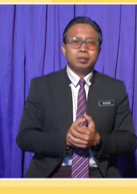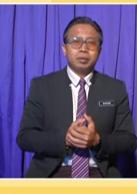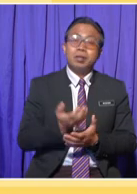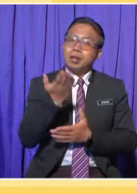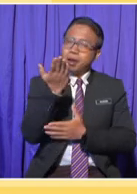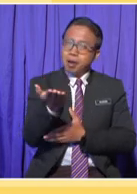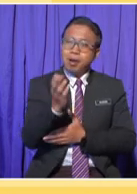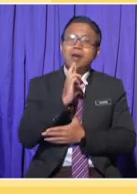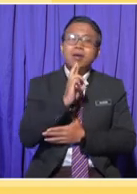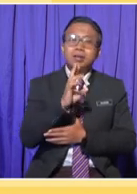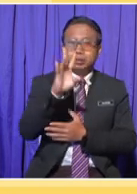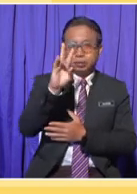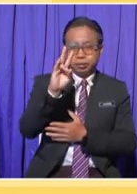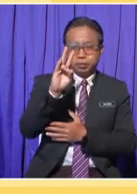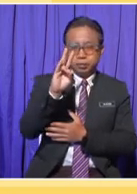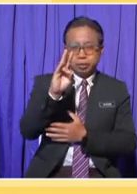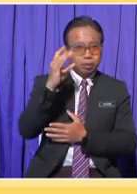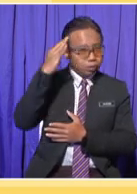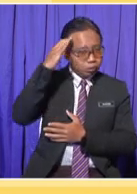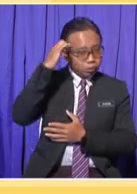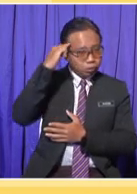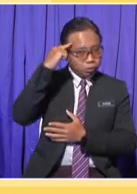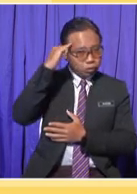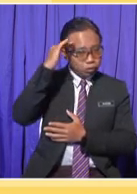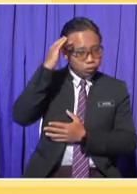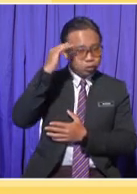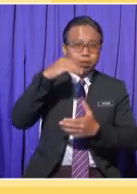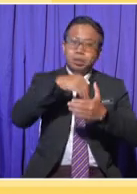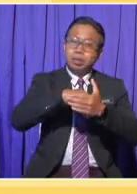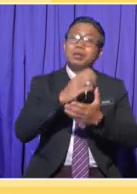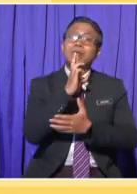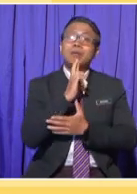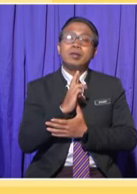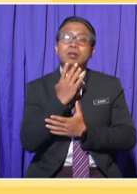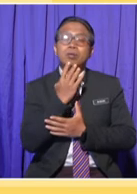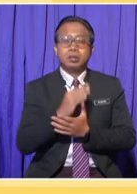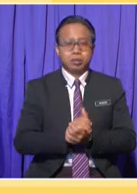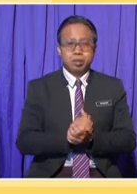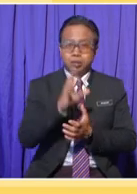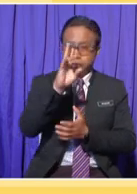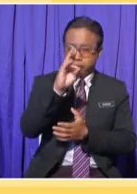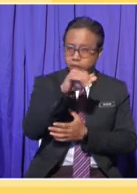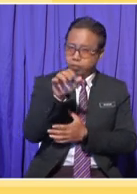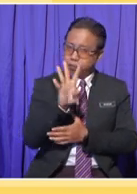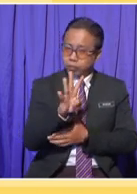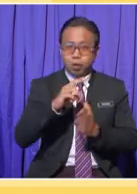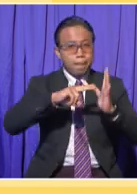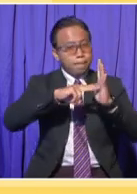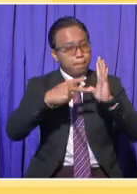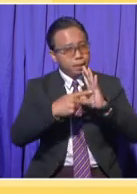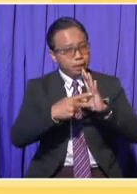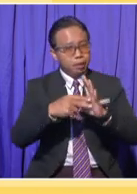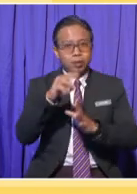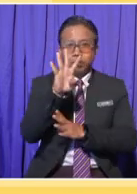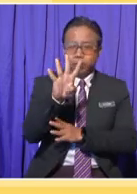There are 7 quarters shaded in red. 7 over 4 means